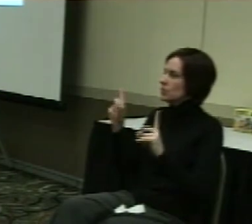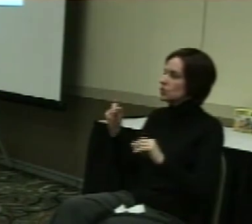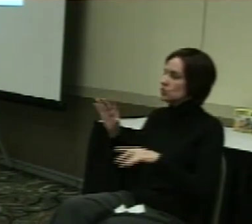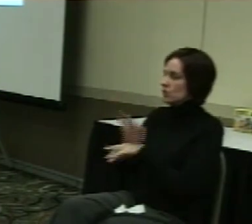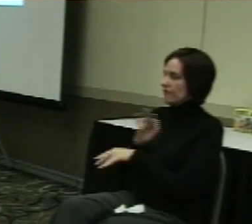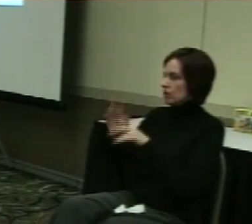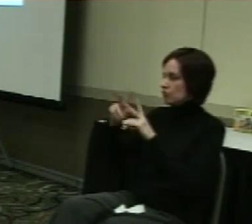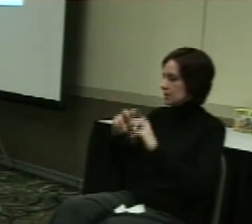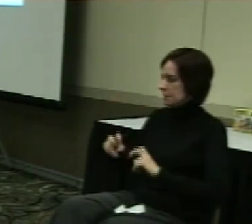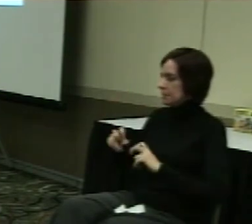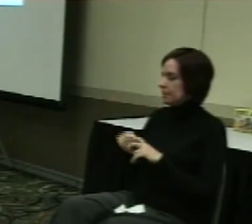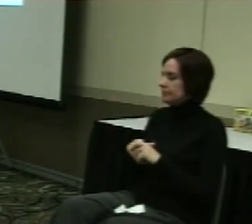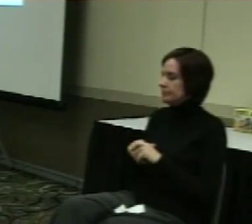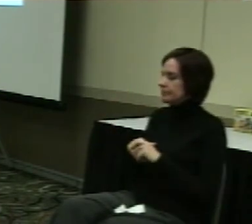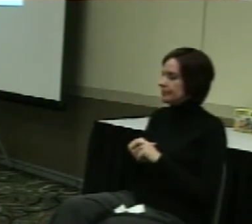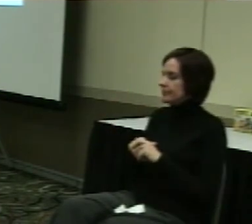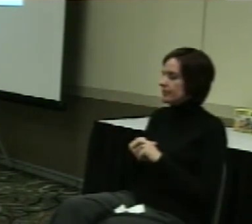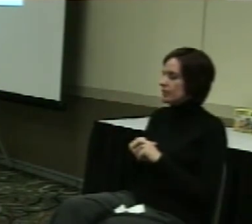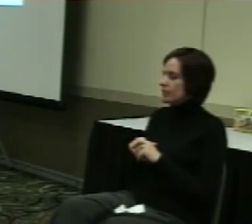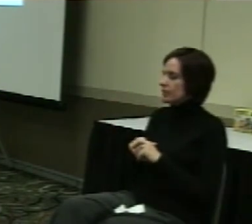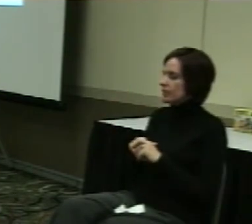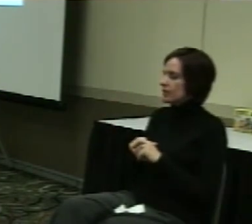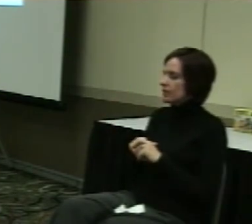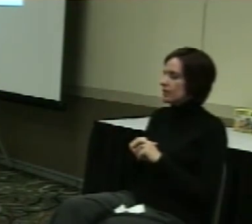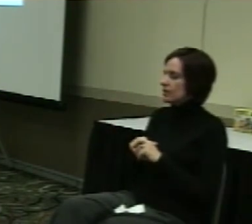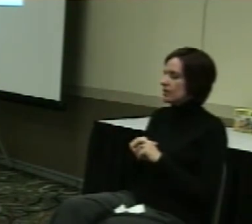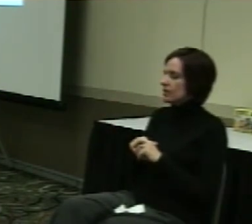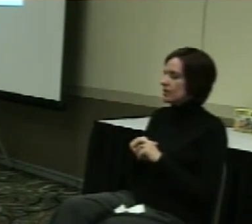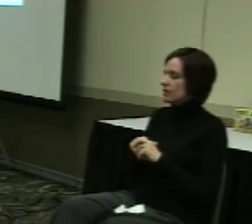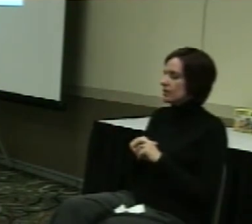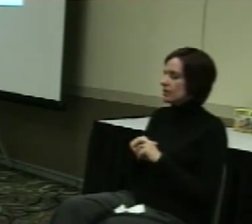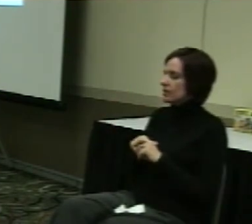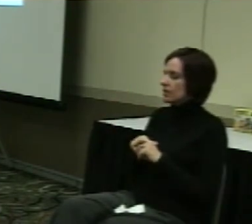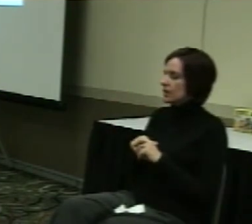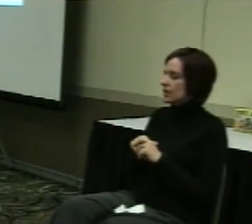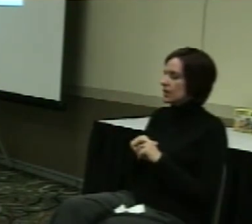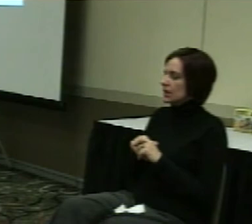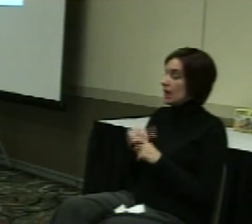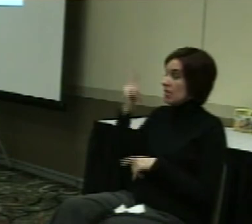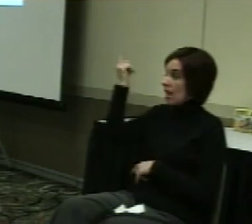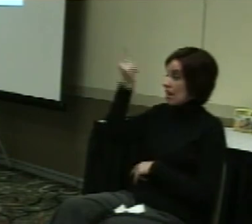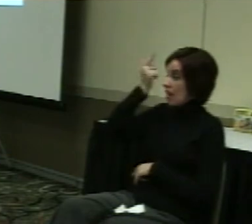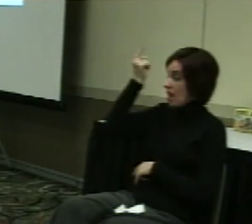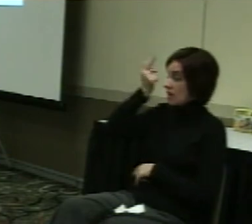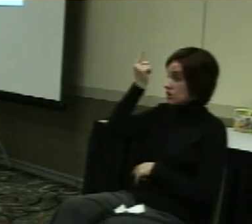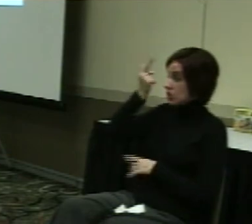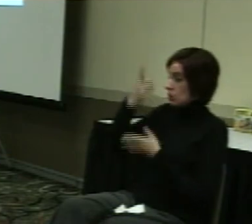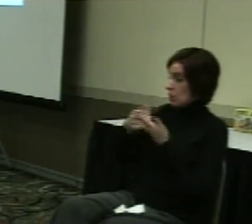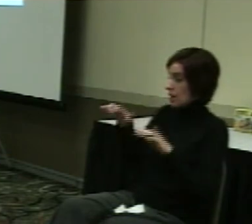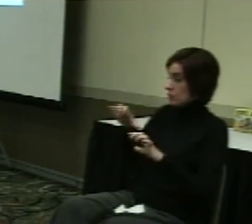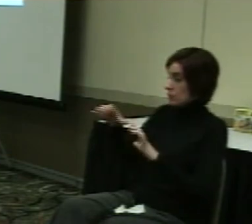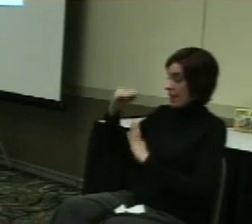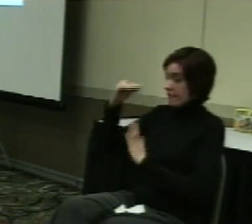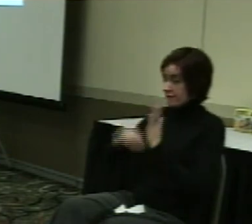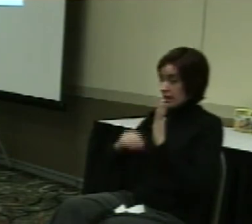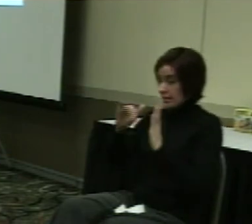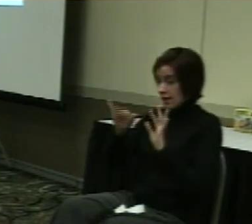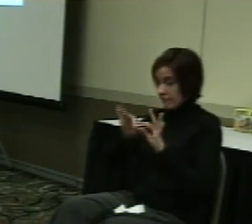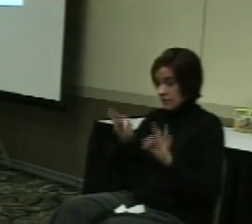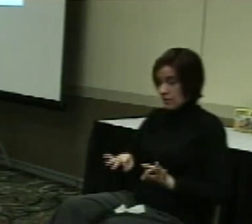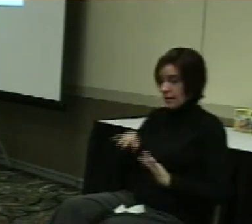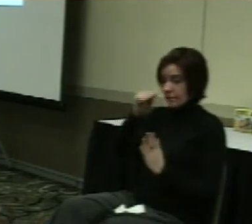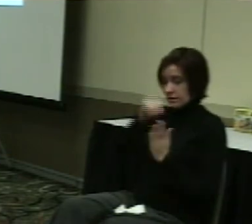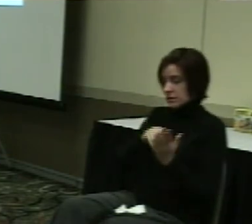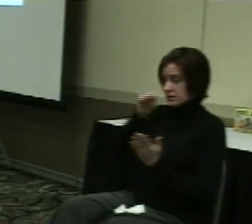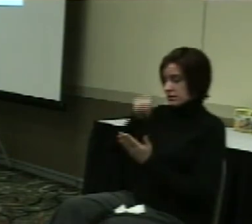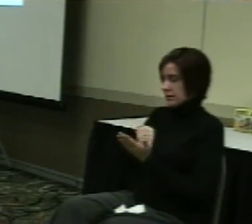assessment, the logic of what you're doing isn't always clear in that form. Oh, I fill out that space. Now I fill out this